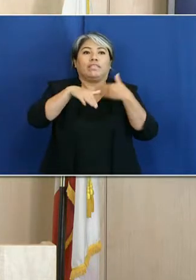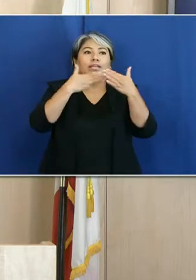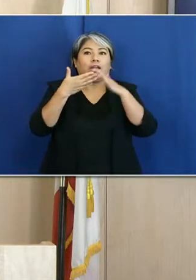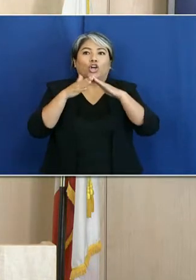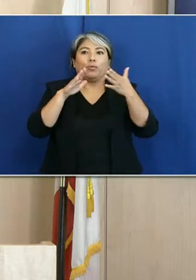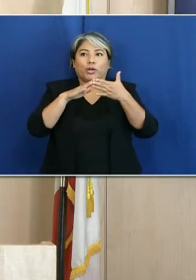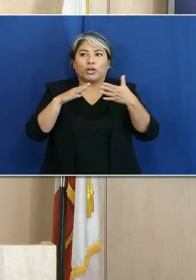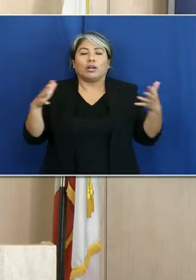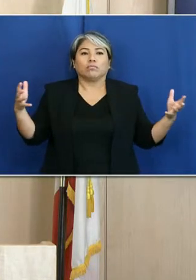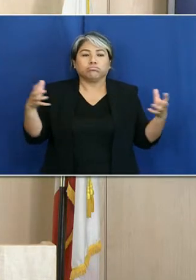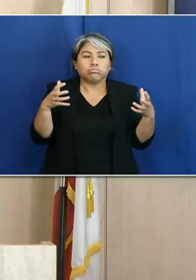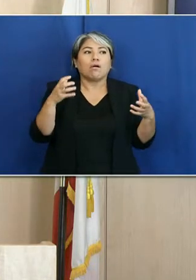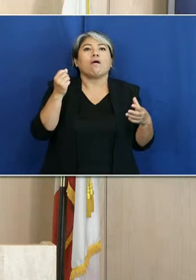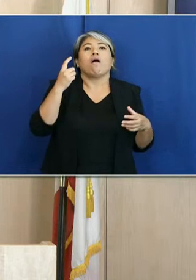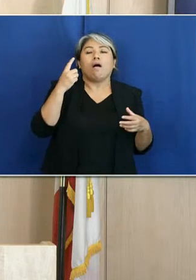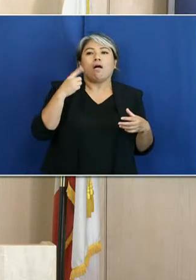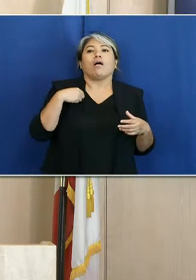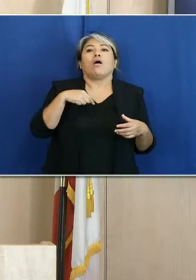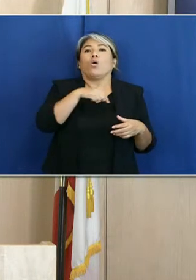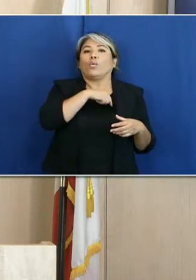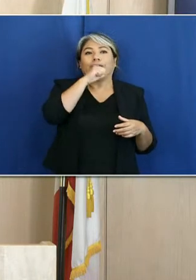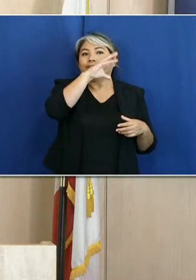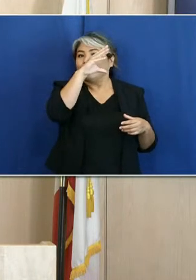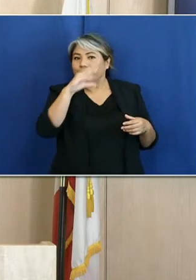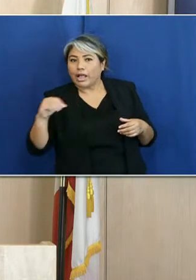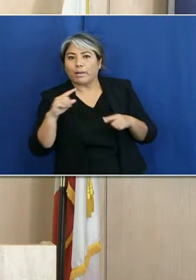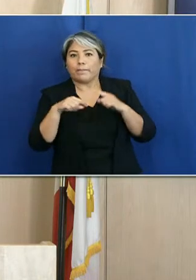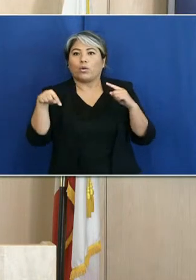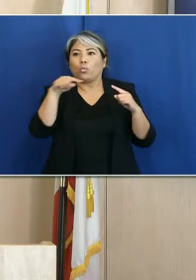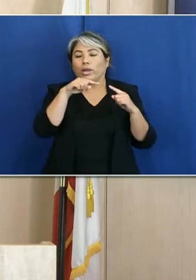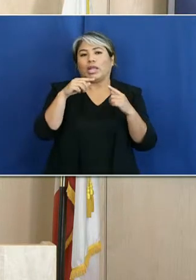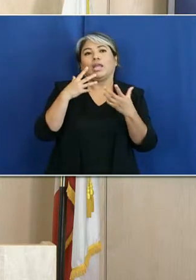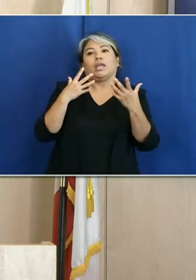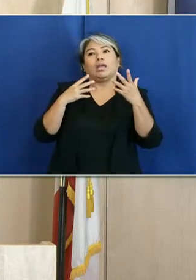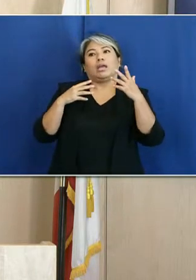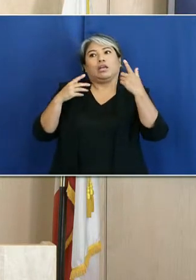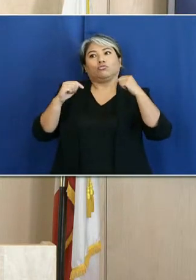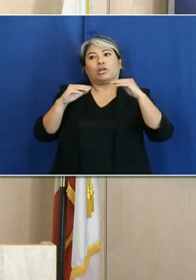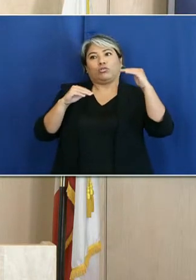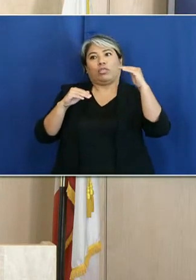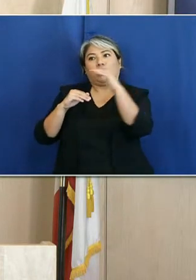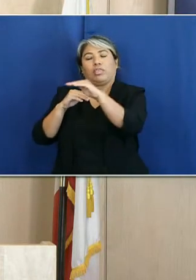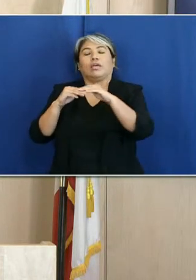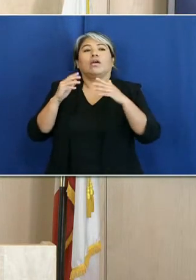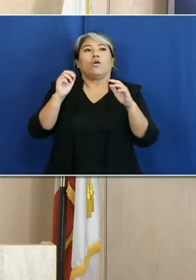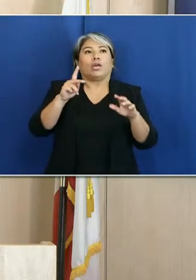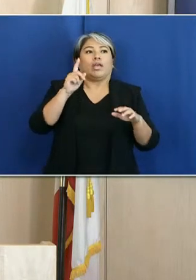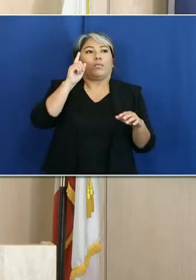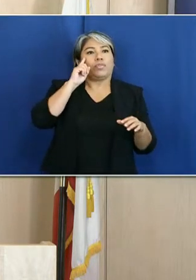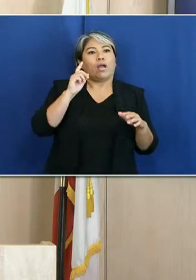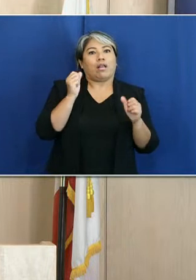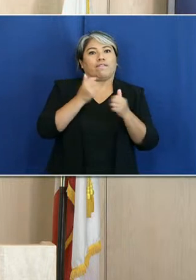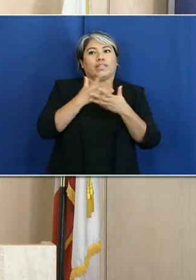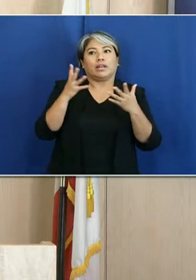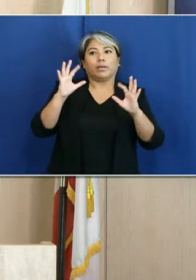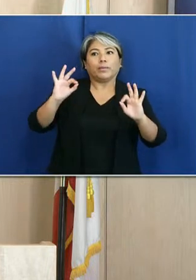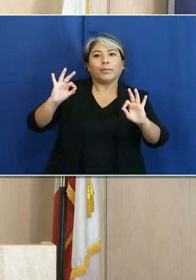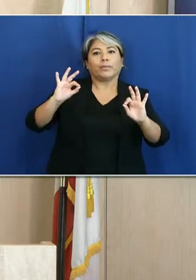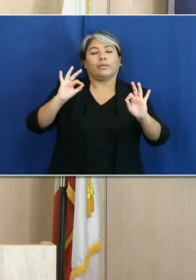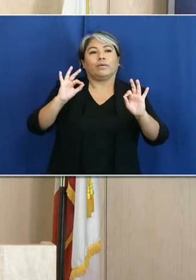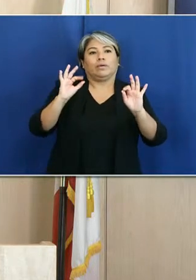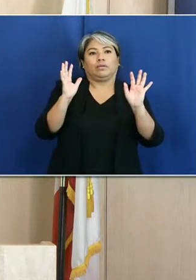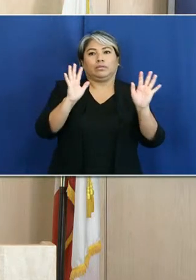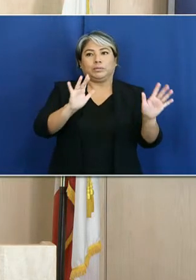curve. And then as we started the reopening, I think there was a sense among some that, hey, we're through this and we're out of the woods and everything's okay. And I